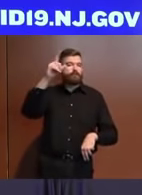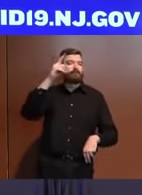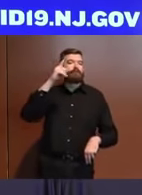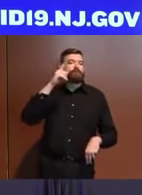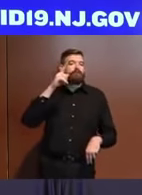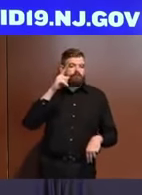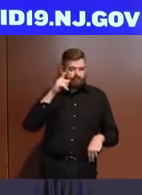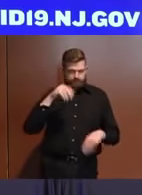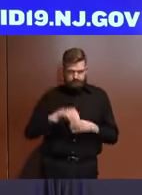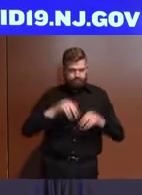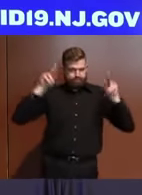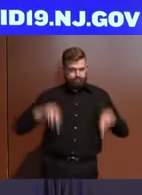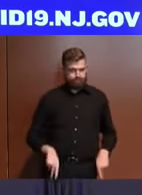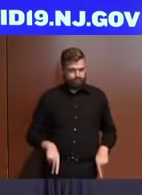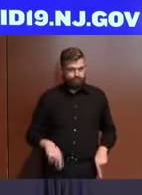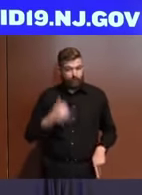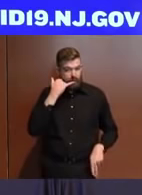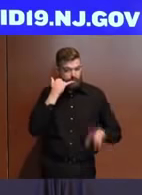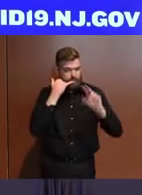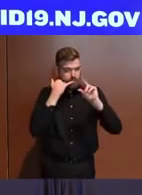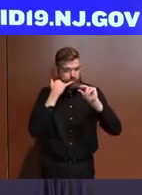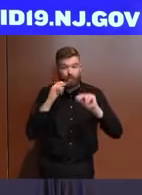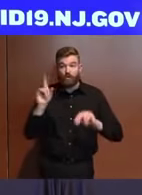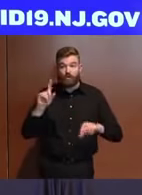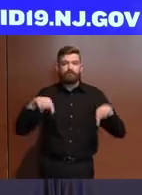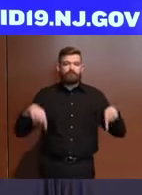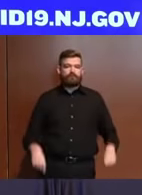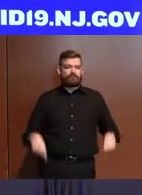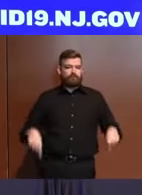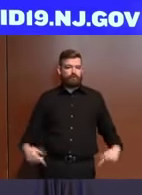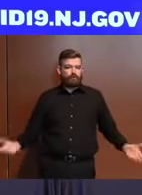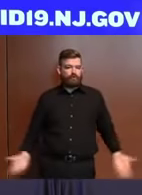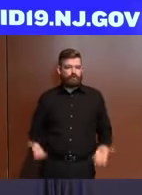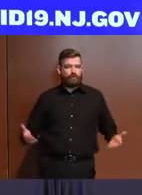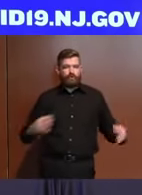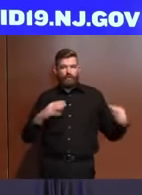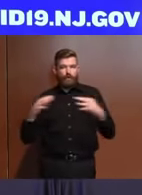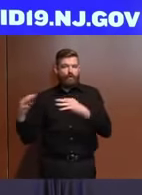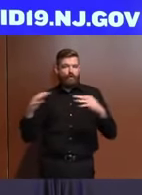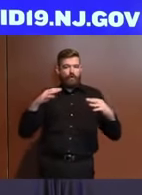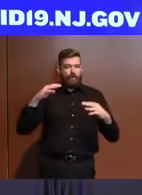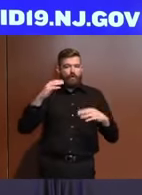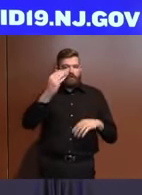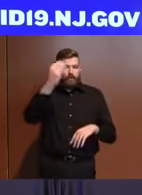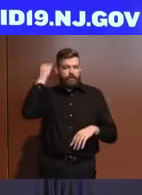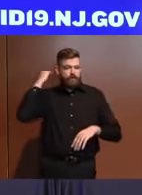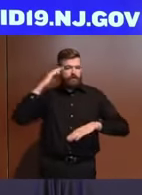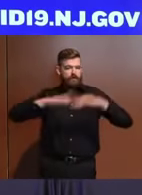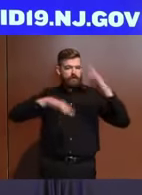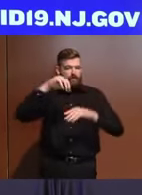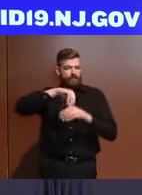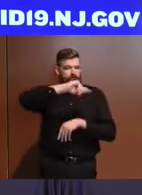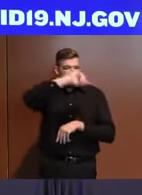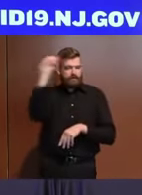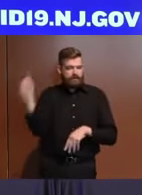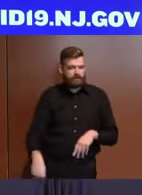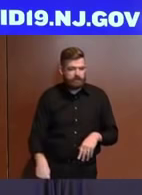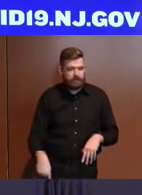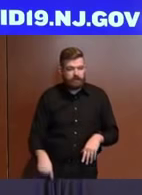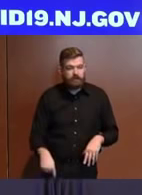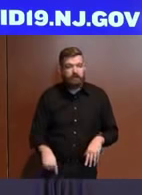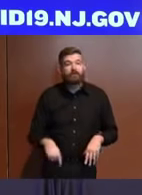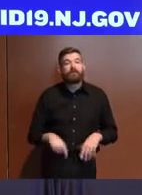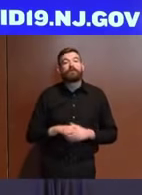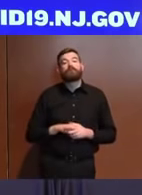at the War Memorial. As of now, on Sunday there will be no in-person briefing, but we will report